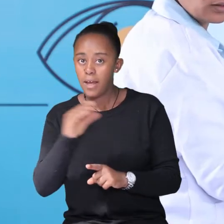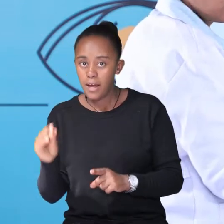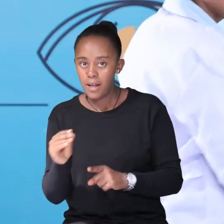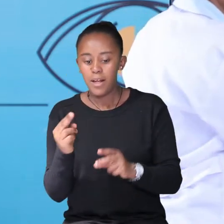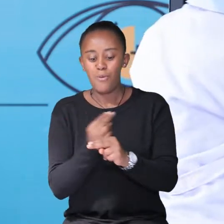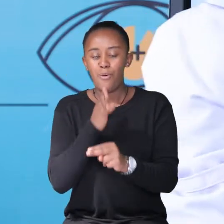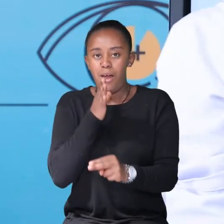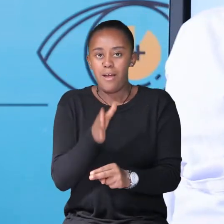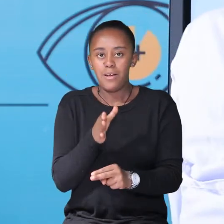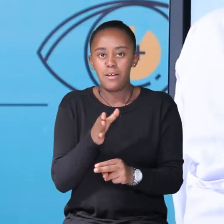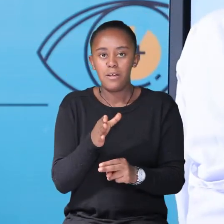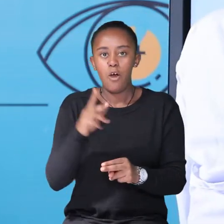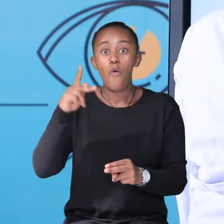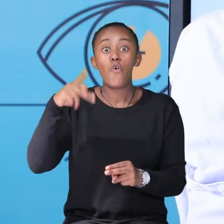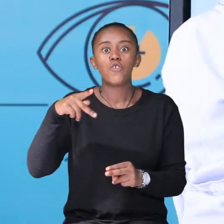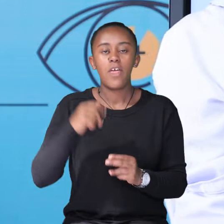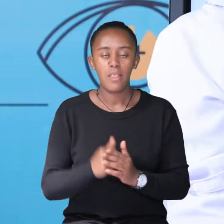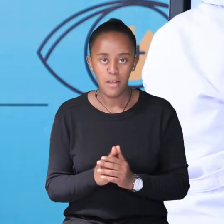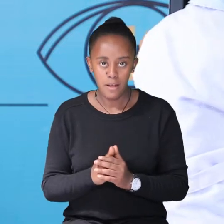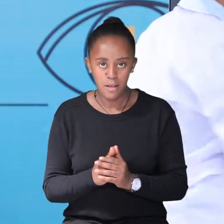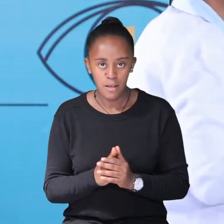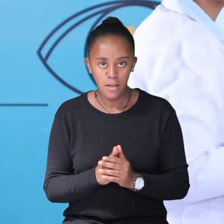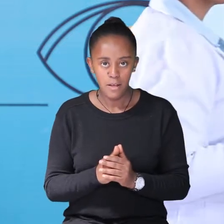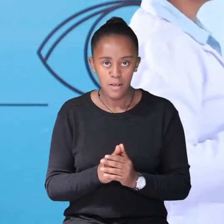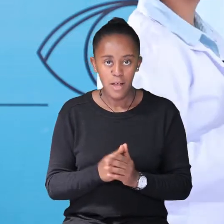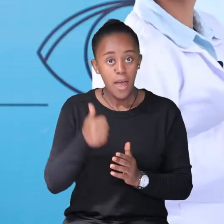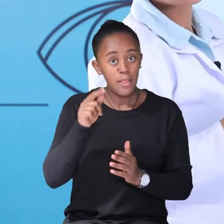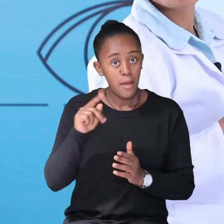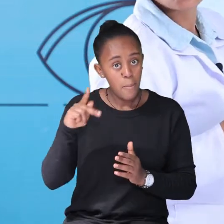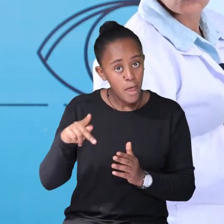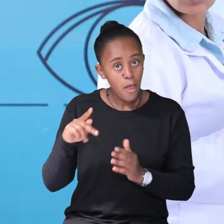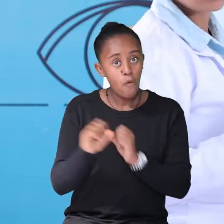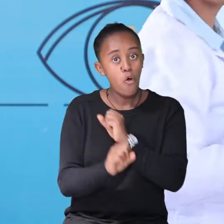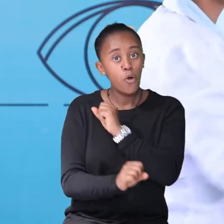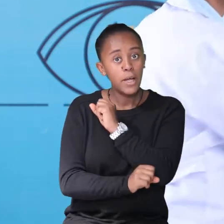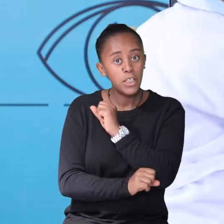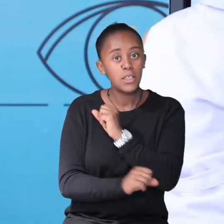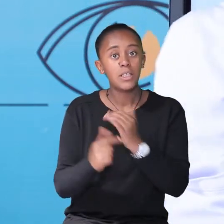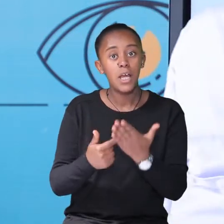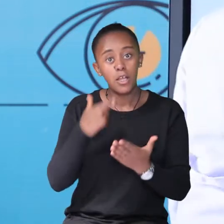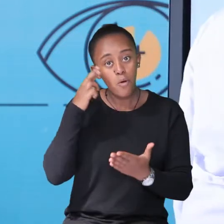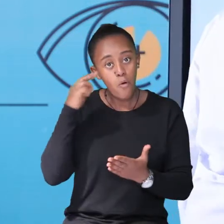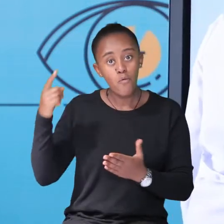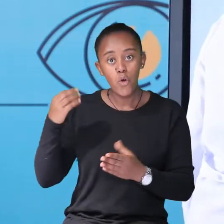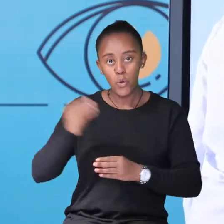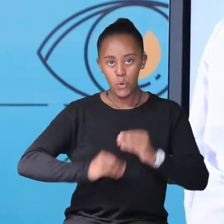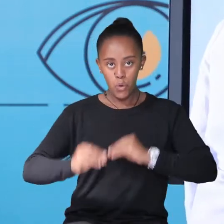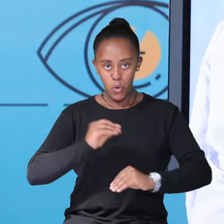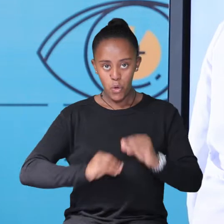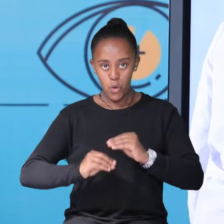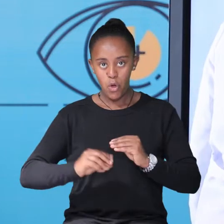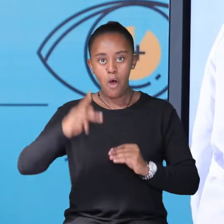phosphate. Due to this, ATP formation in case of photosynthesis is known as